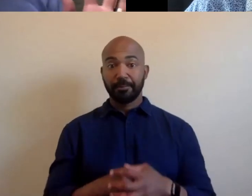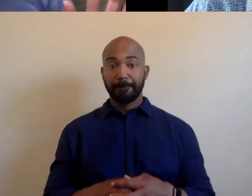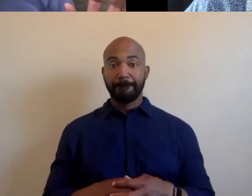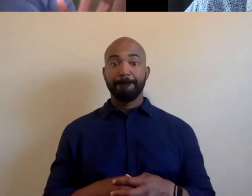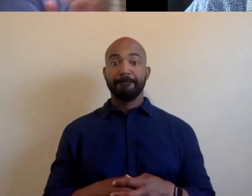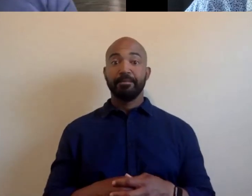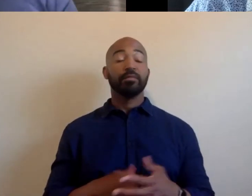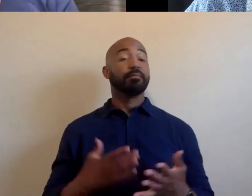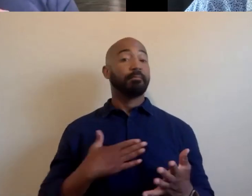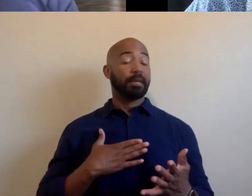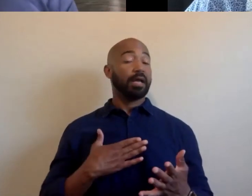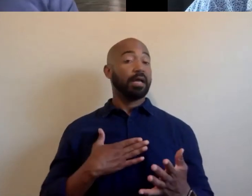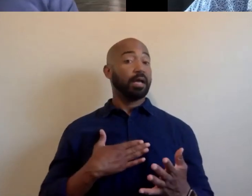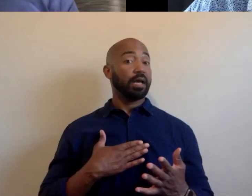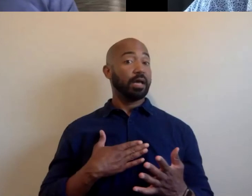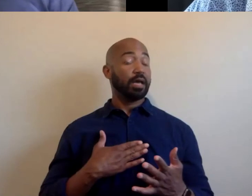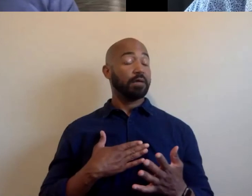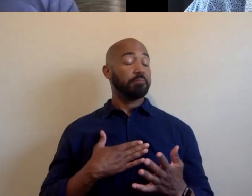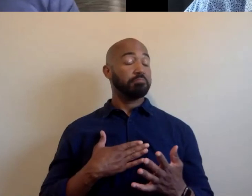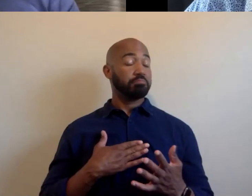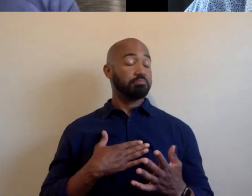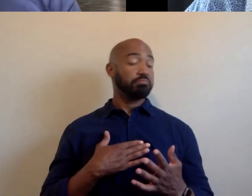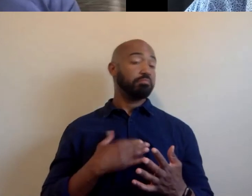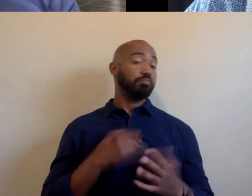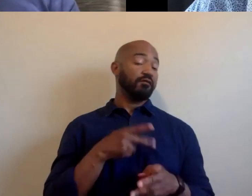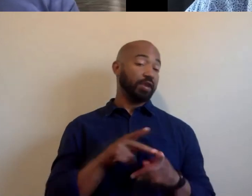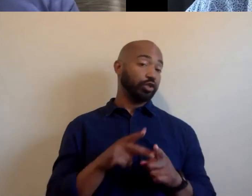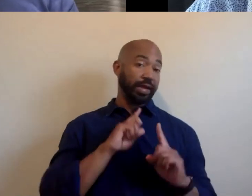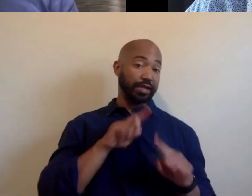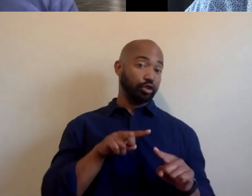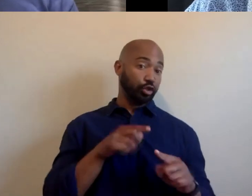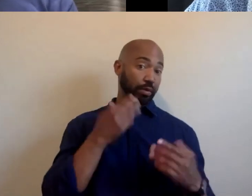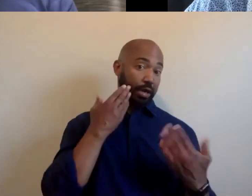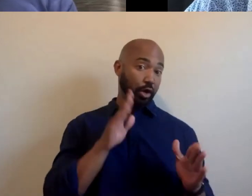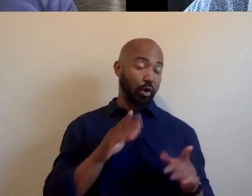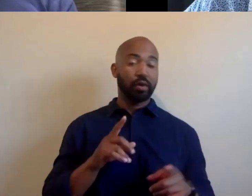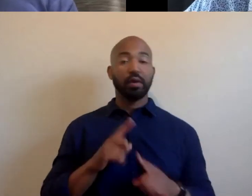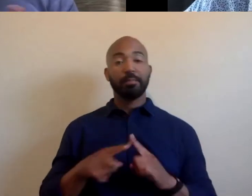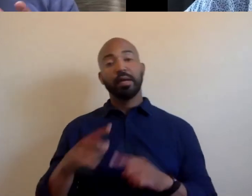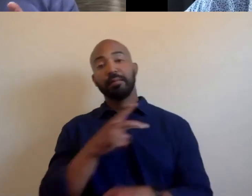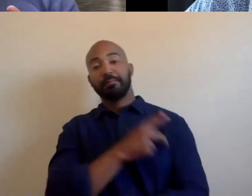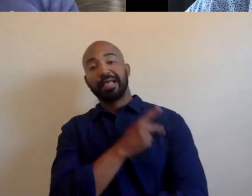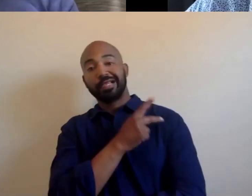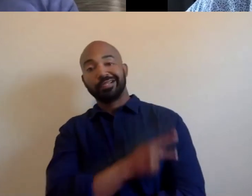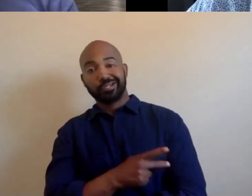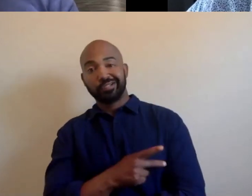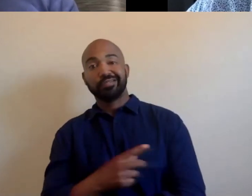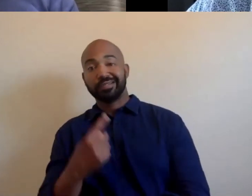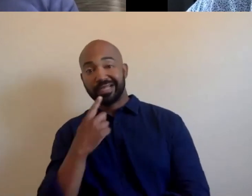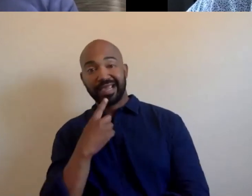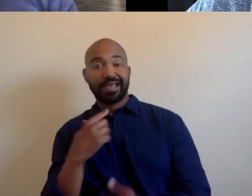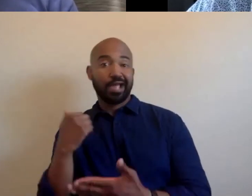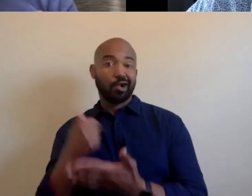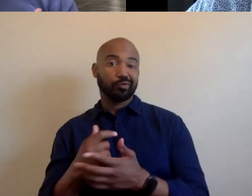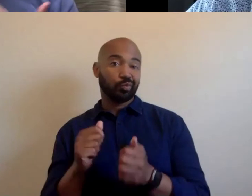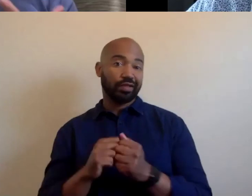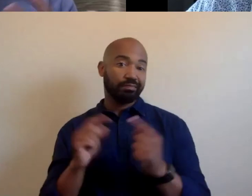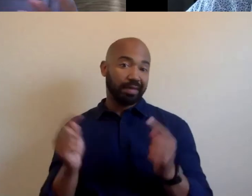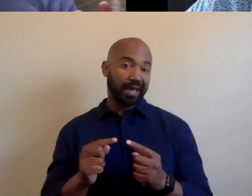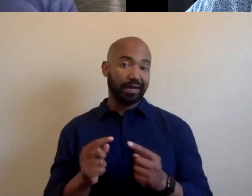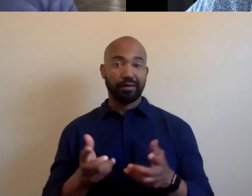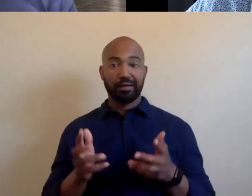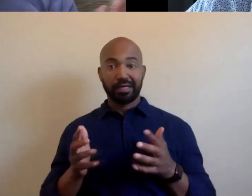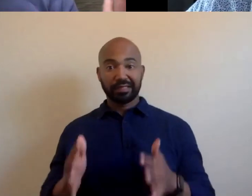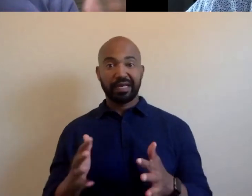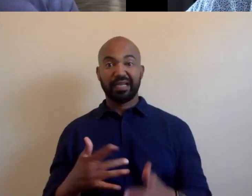don't know. But from what I've heard from patients, it has been very beneficial to help with pain and to help with anxiety and to help just